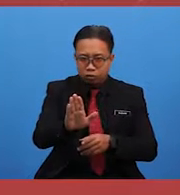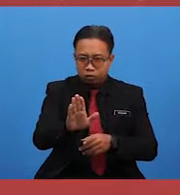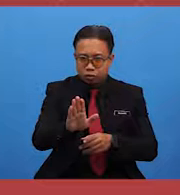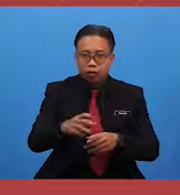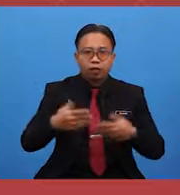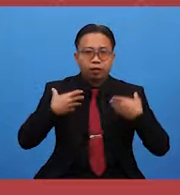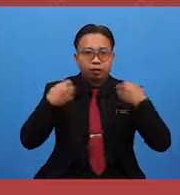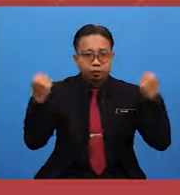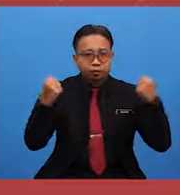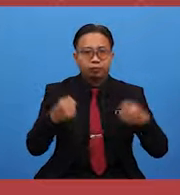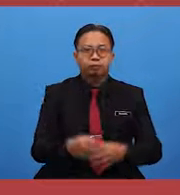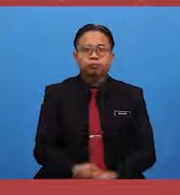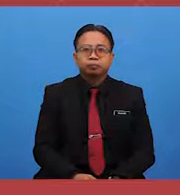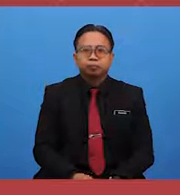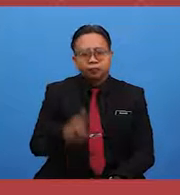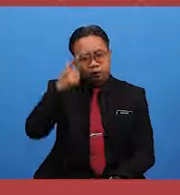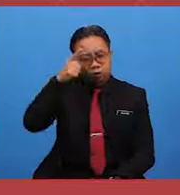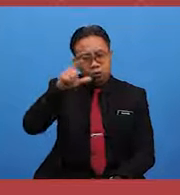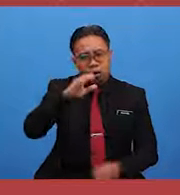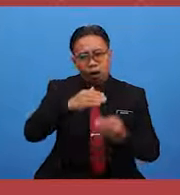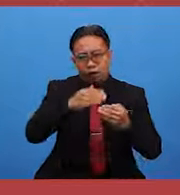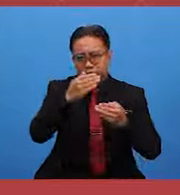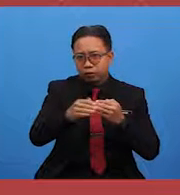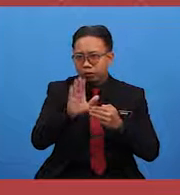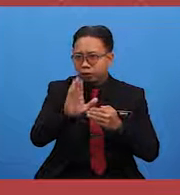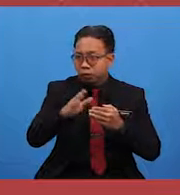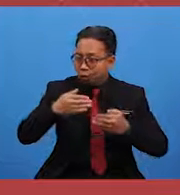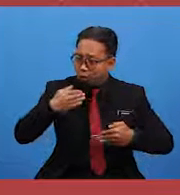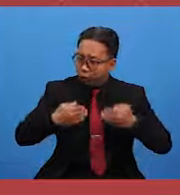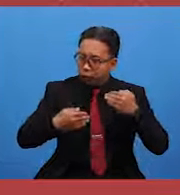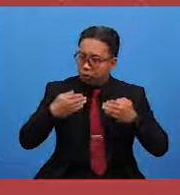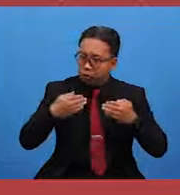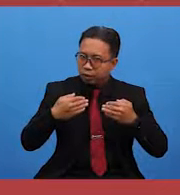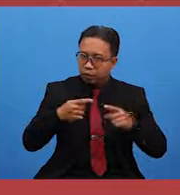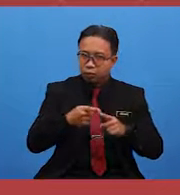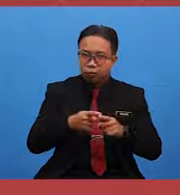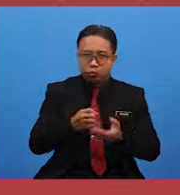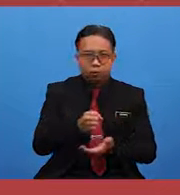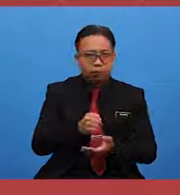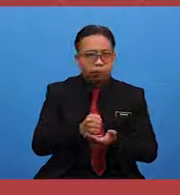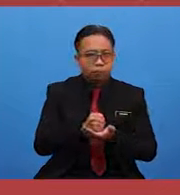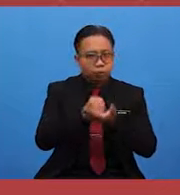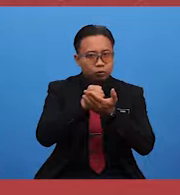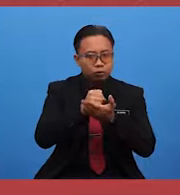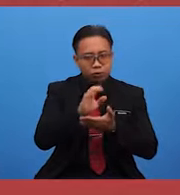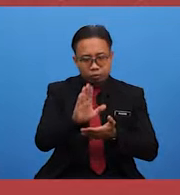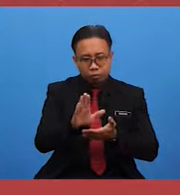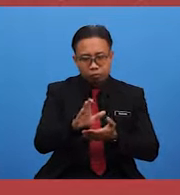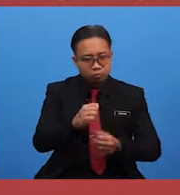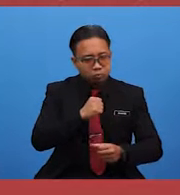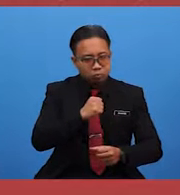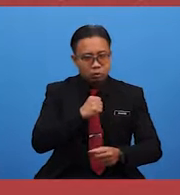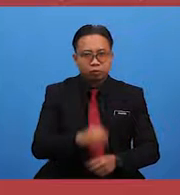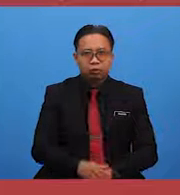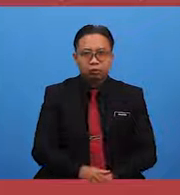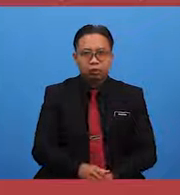is also crucial to look after your appearance as it can boost your self-esteem. Keeping your